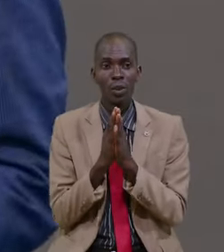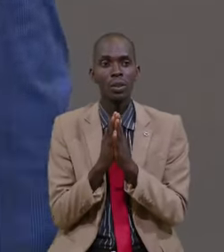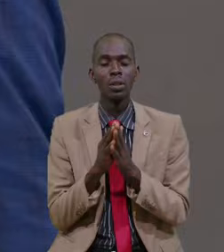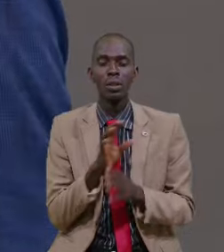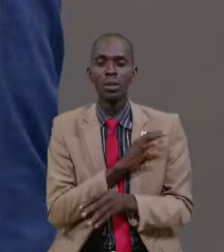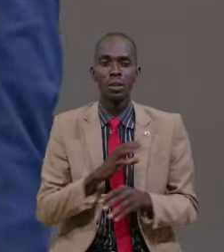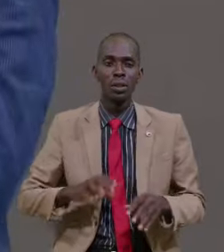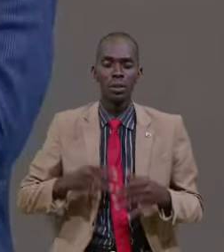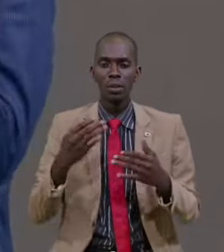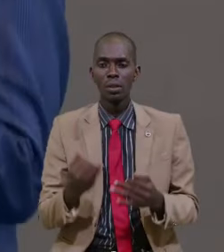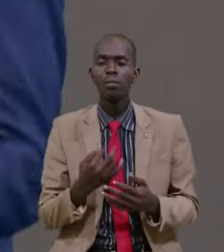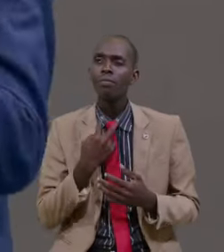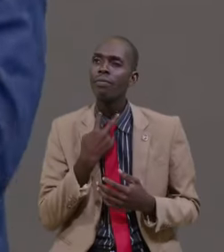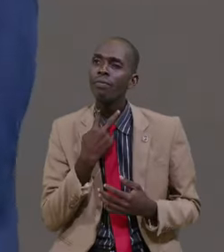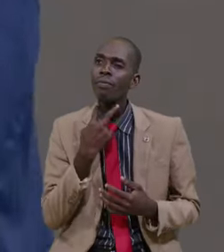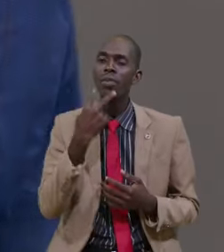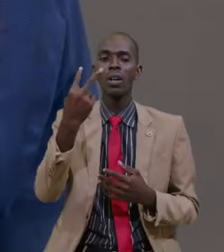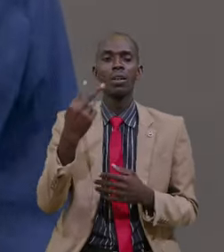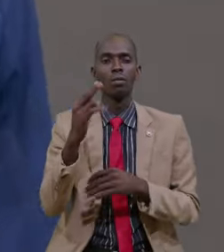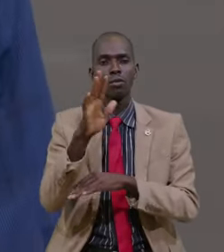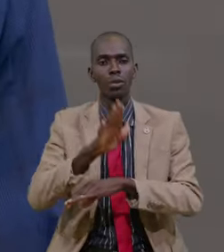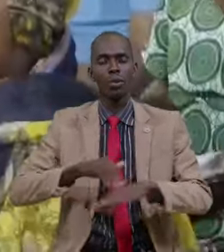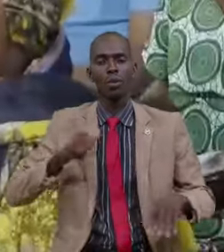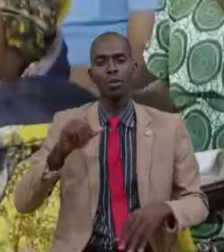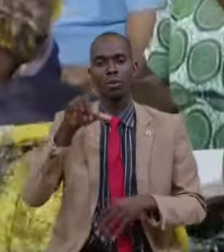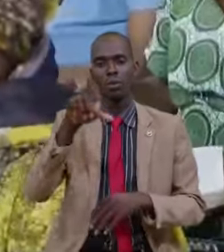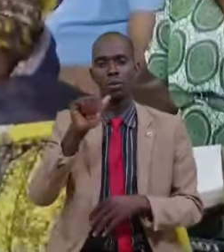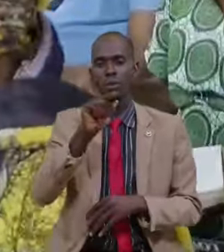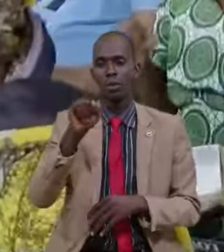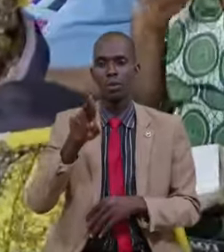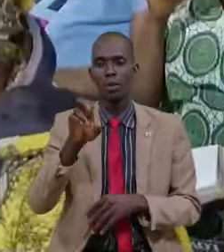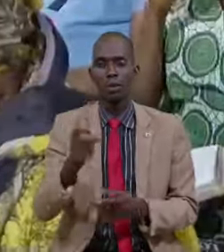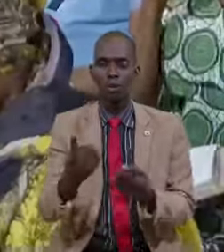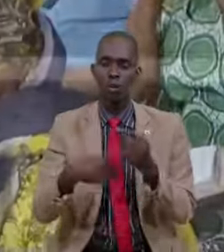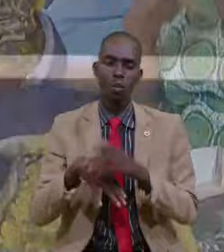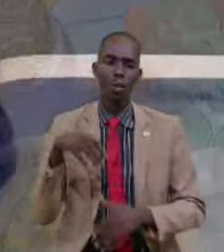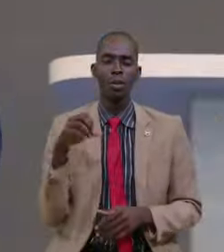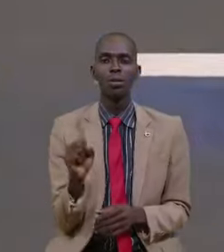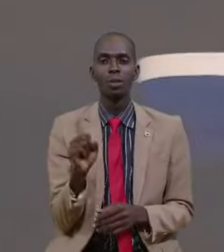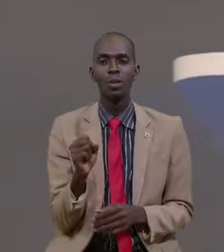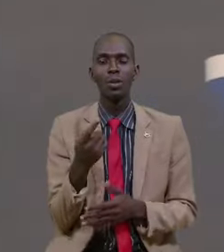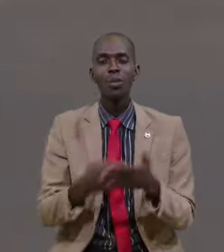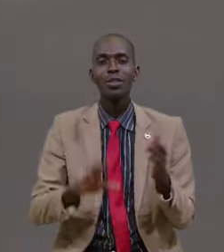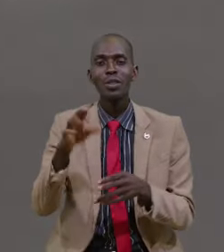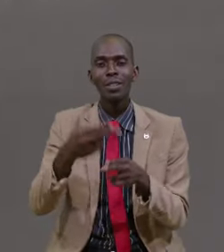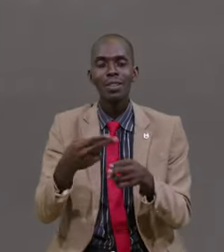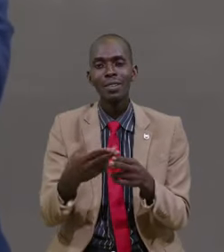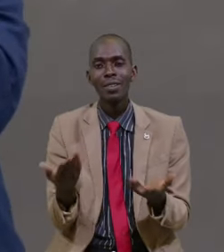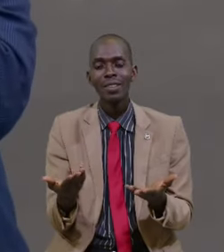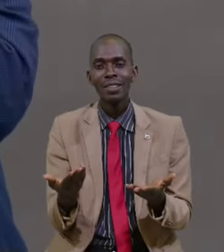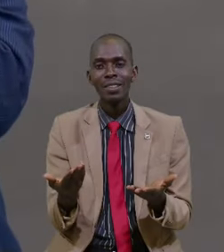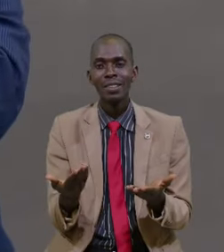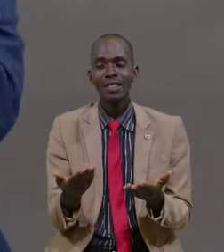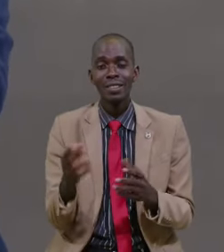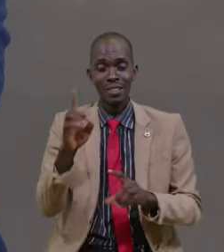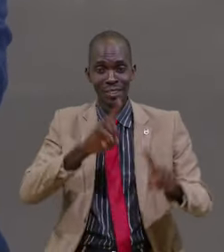a loud voice, Lazarus, come forth. What's your name? Shout